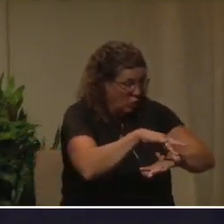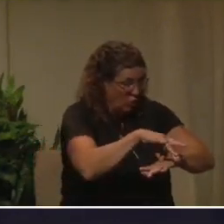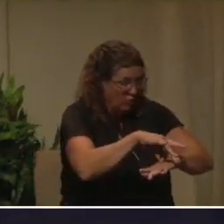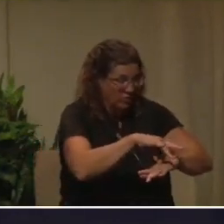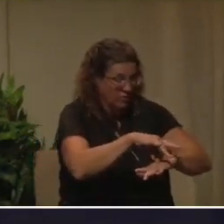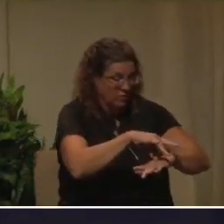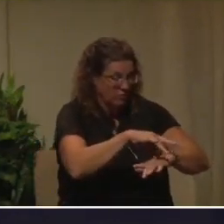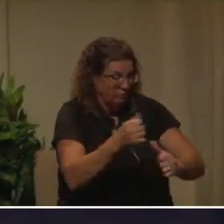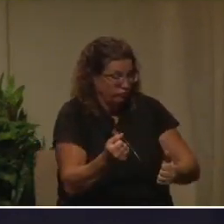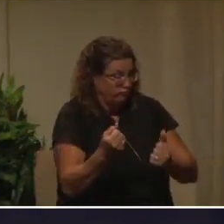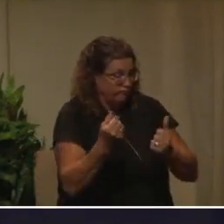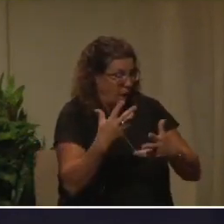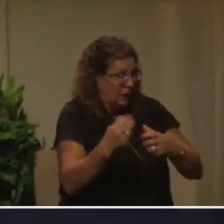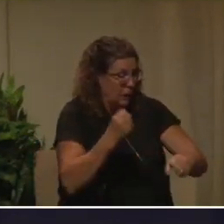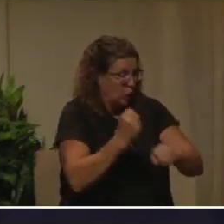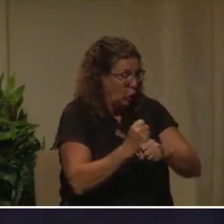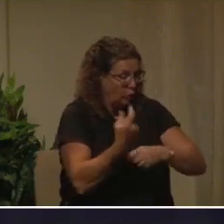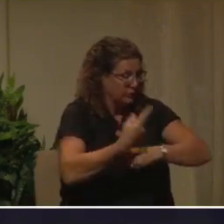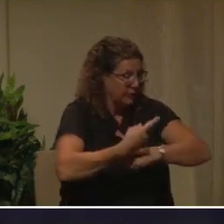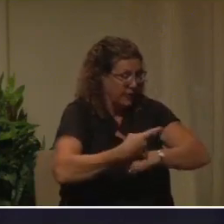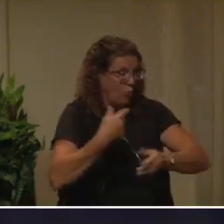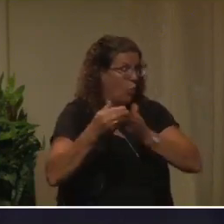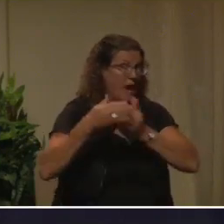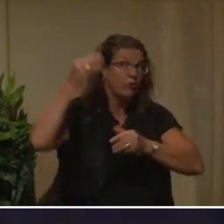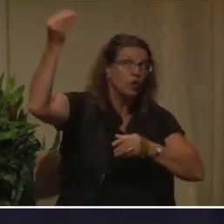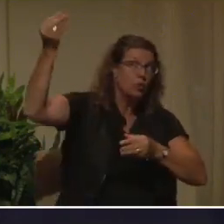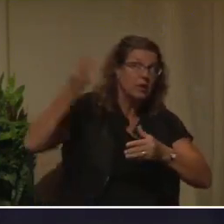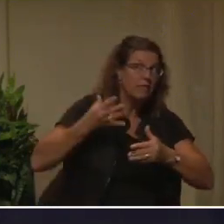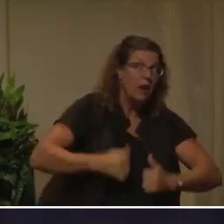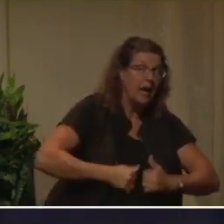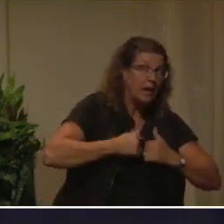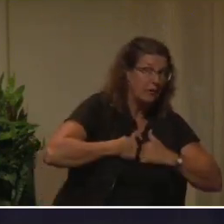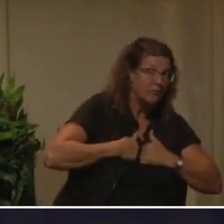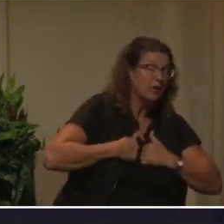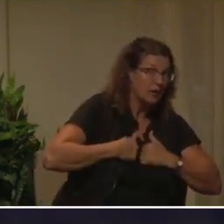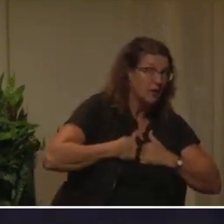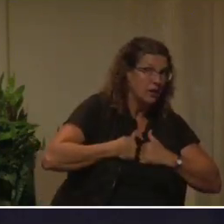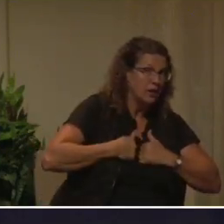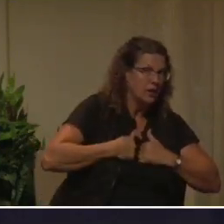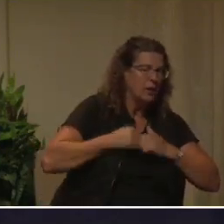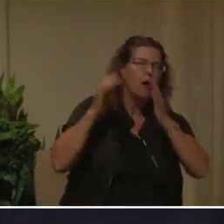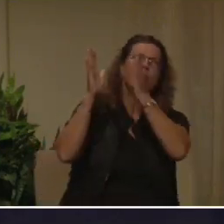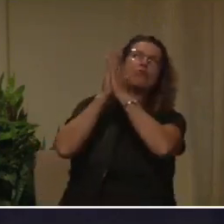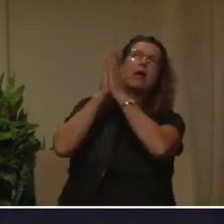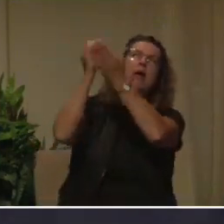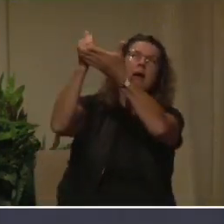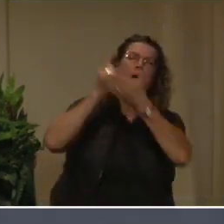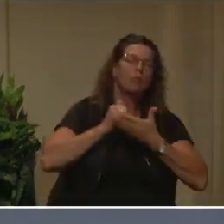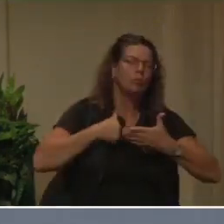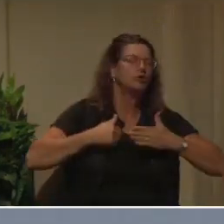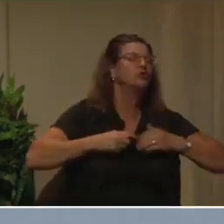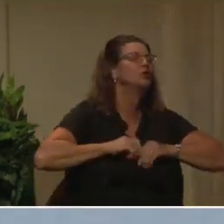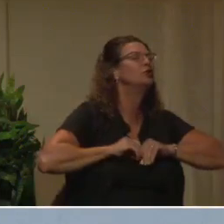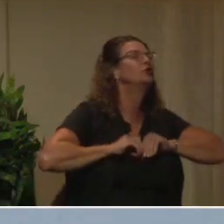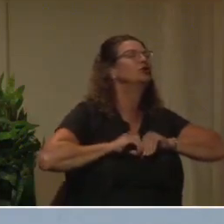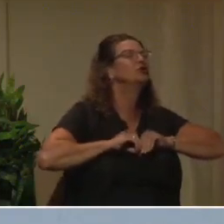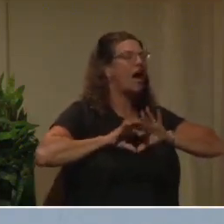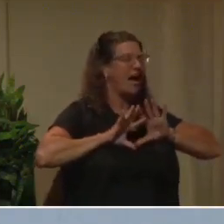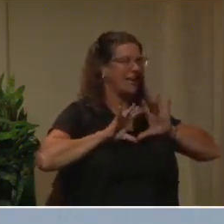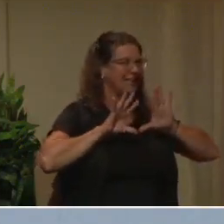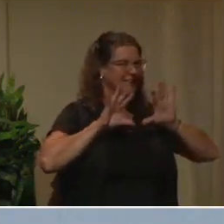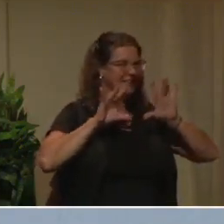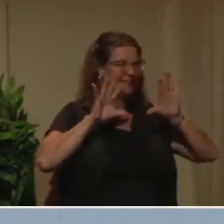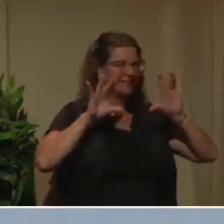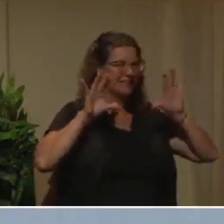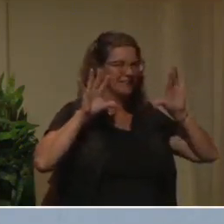for as many days as you give us, that we could shine a light for you. We pray that this